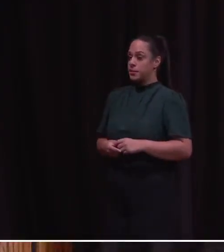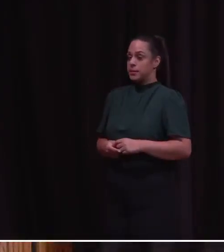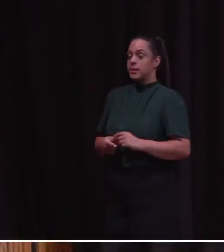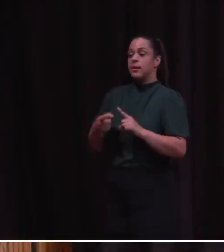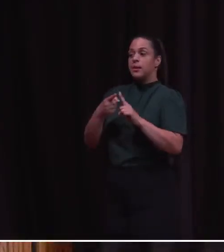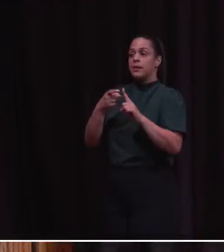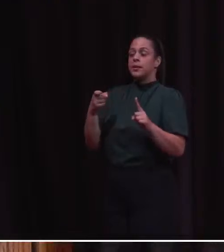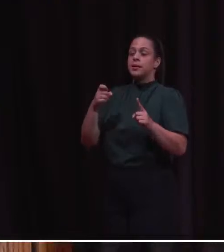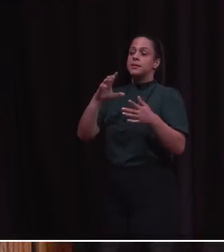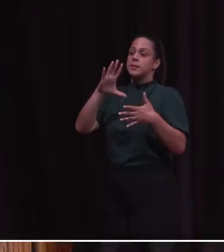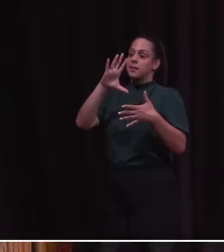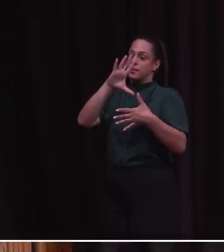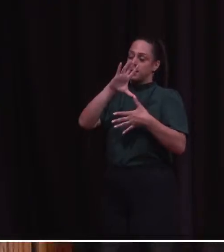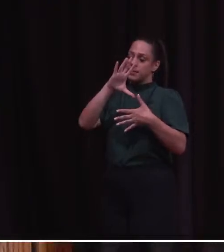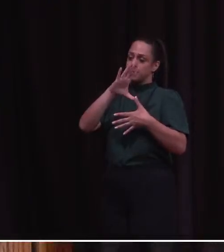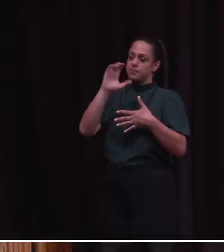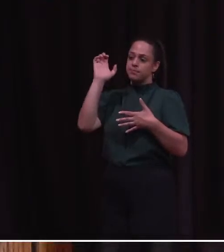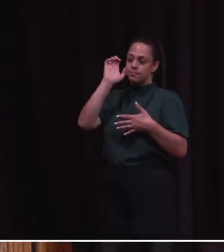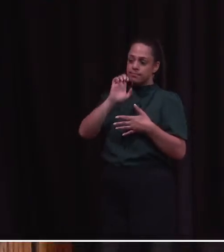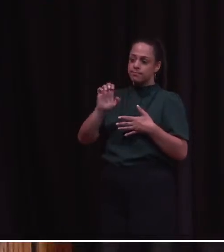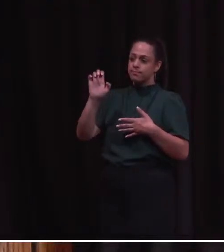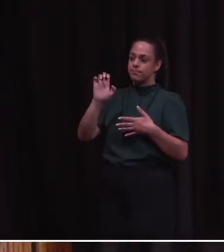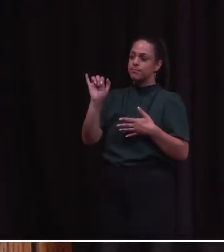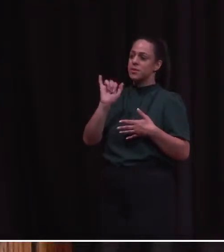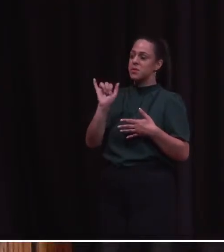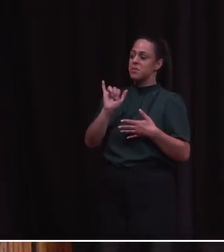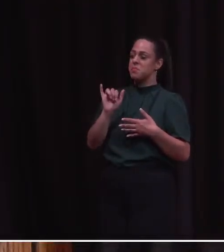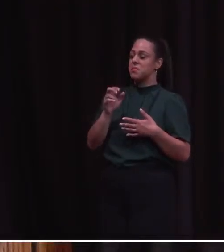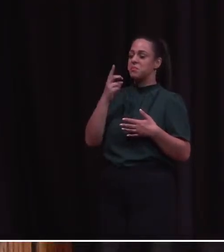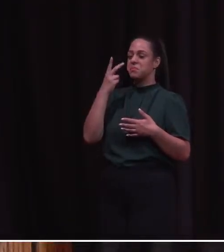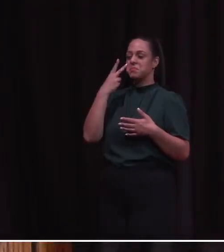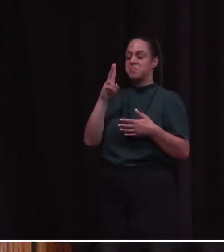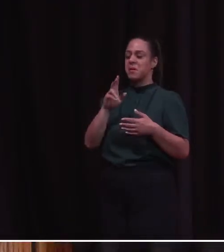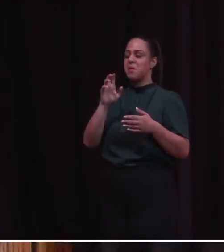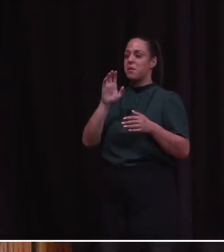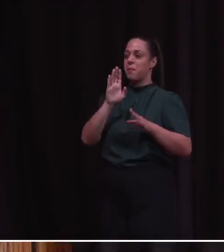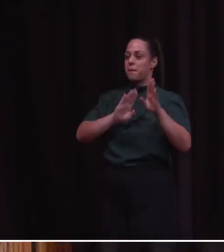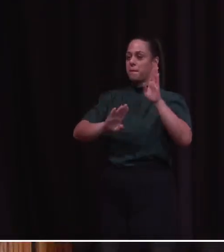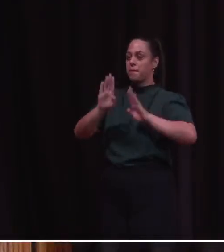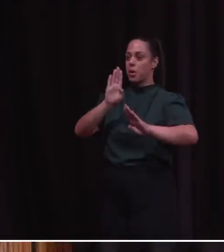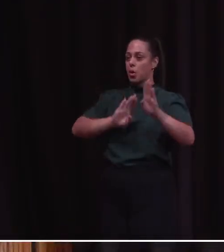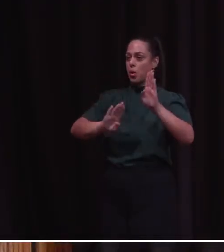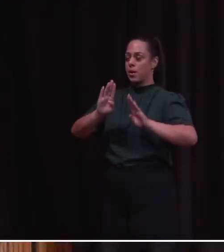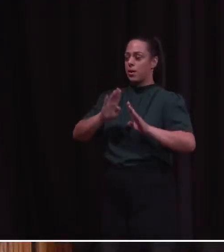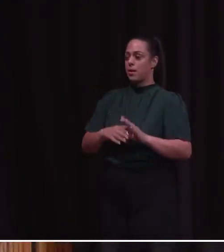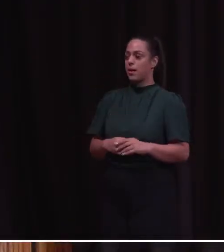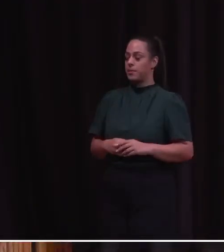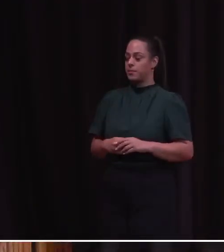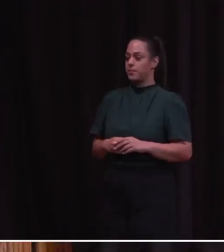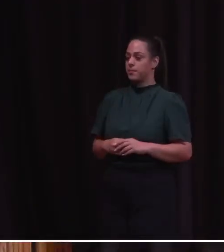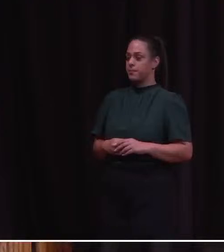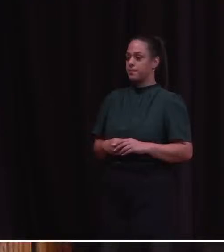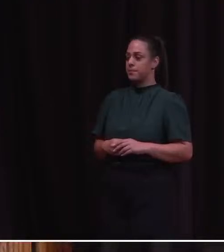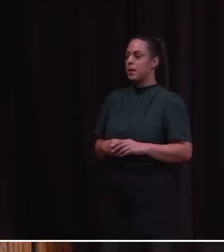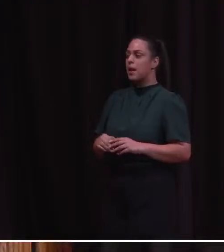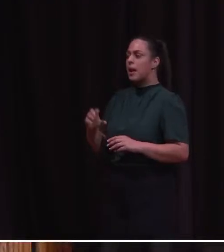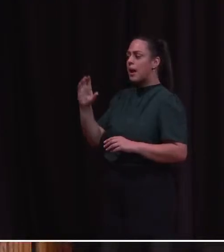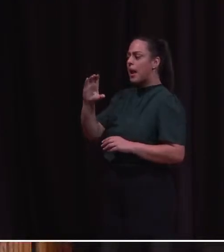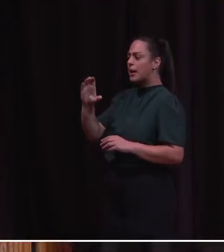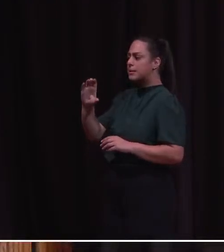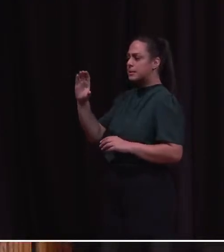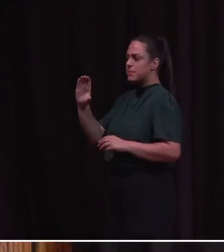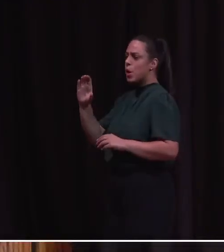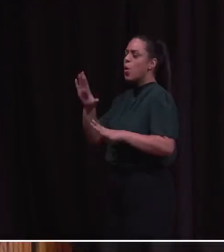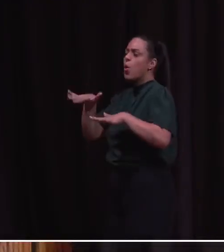of Caster Semenya, how is it that she lived in her community without